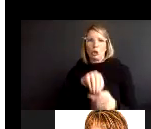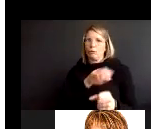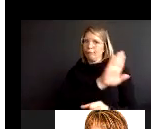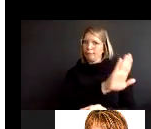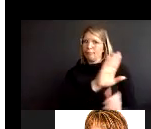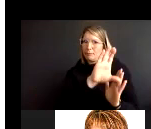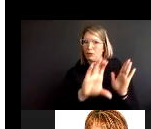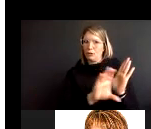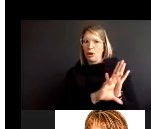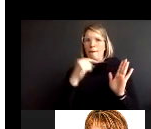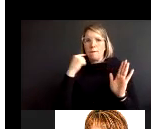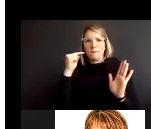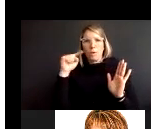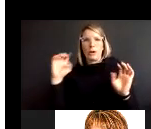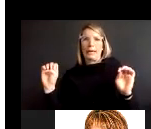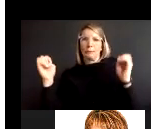All right.